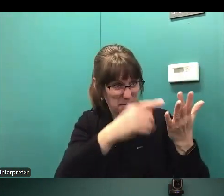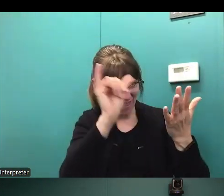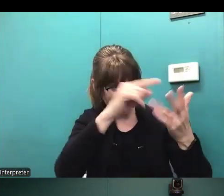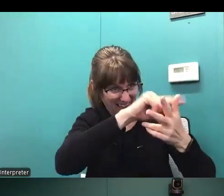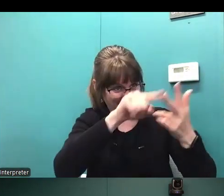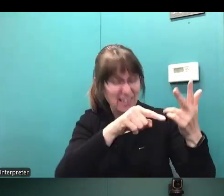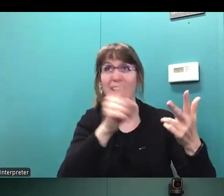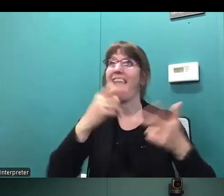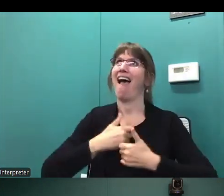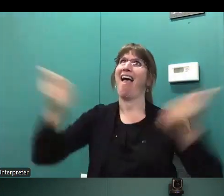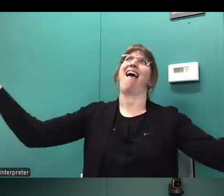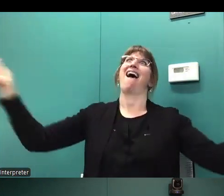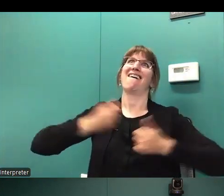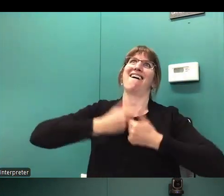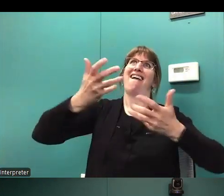allows them to